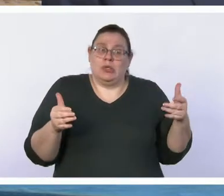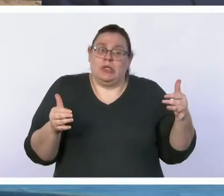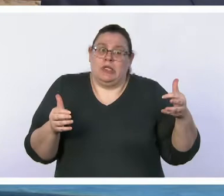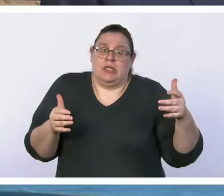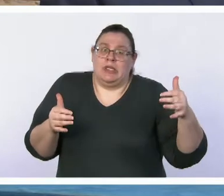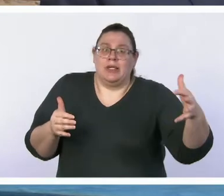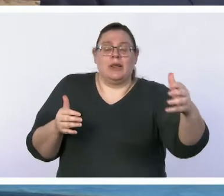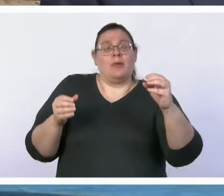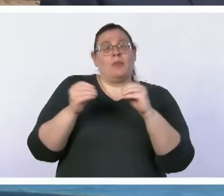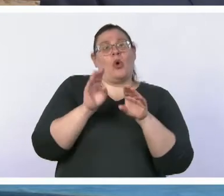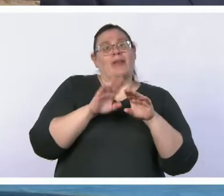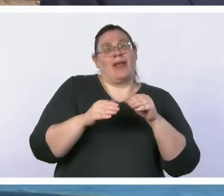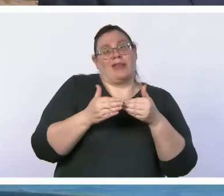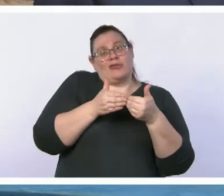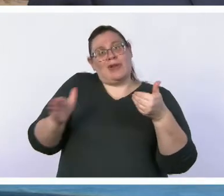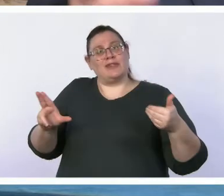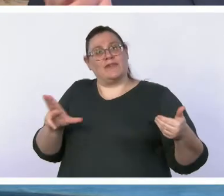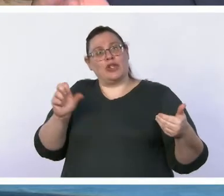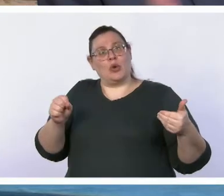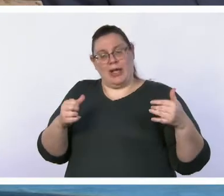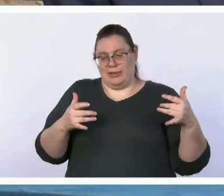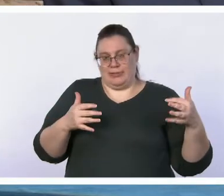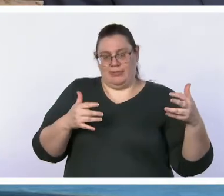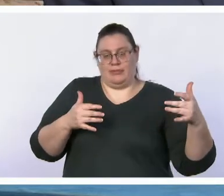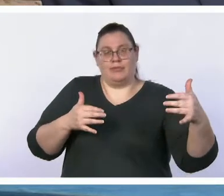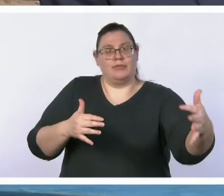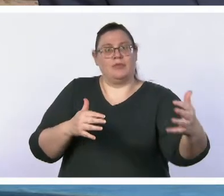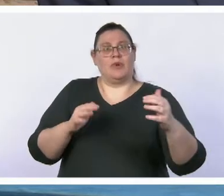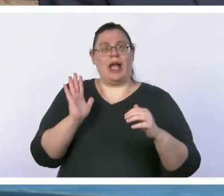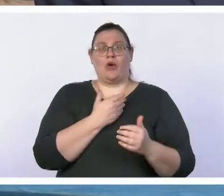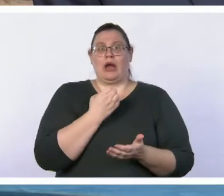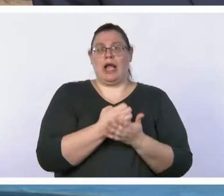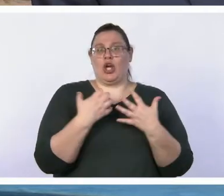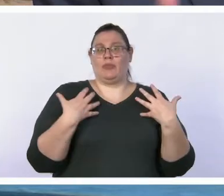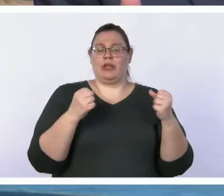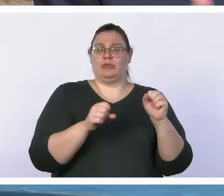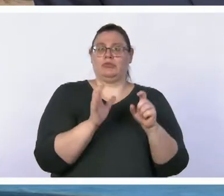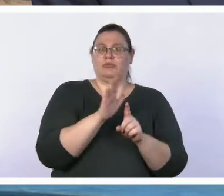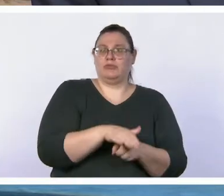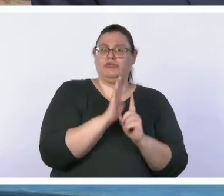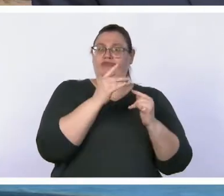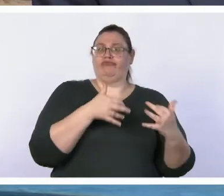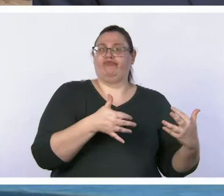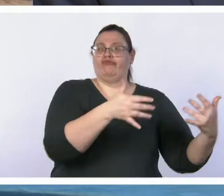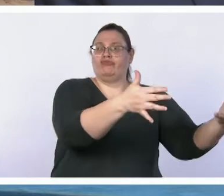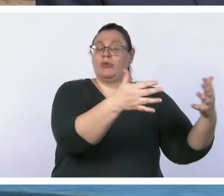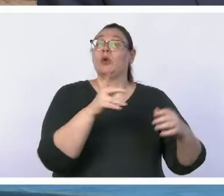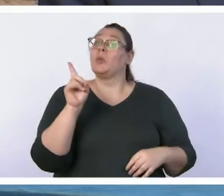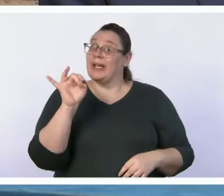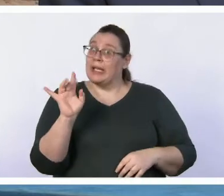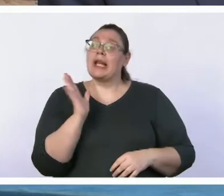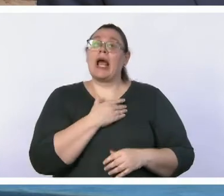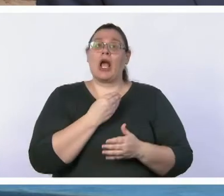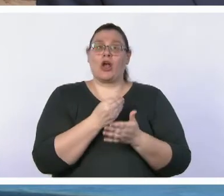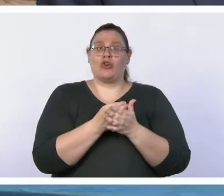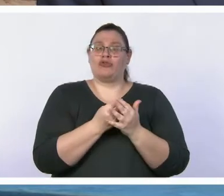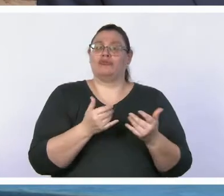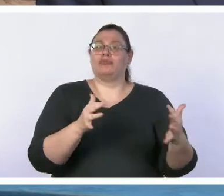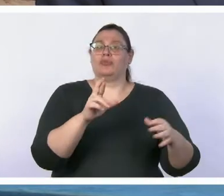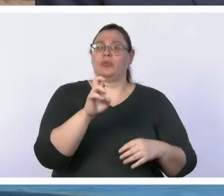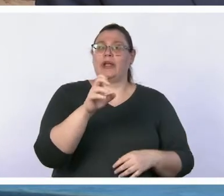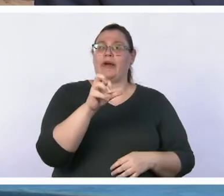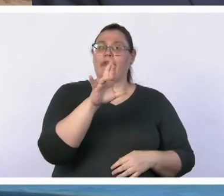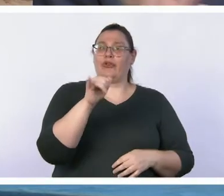of the country in terms of our economic recovery. Okay. We did, in our recovery from the Great